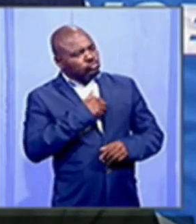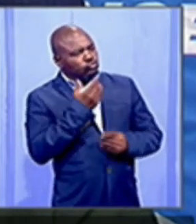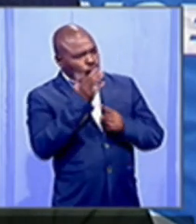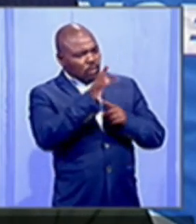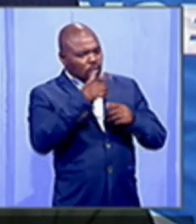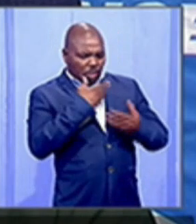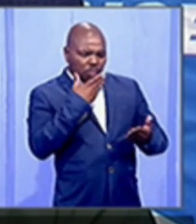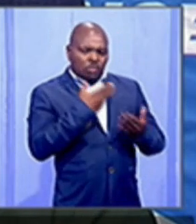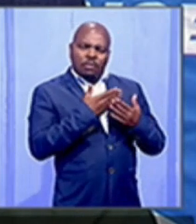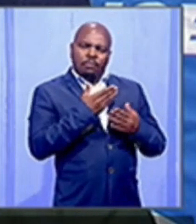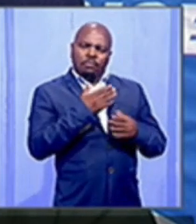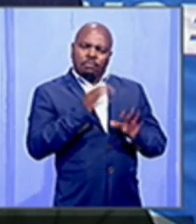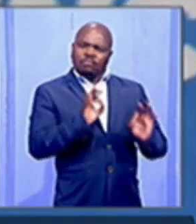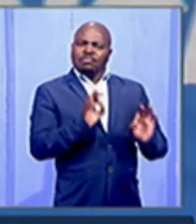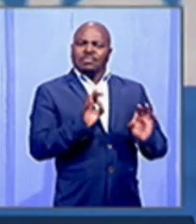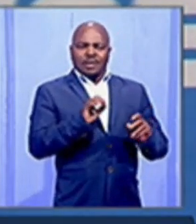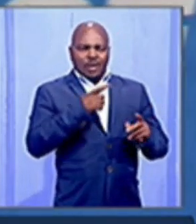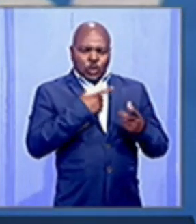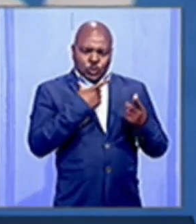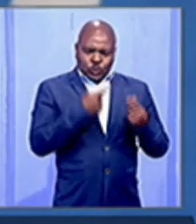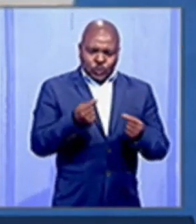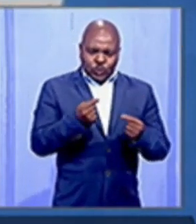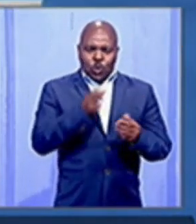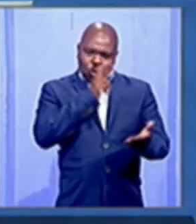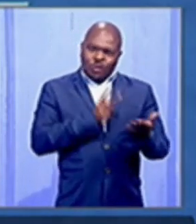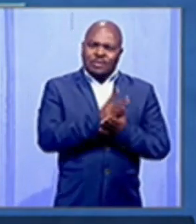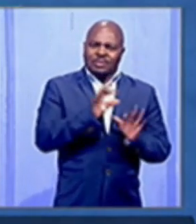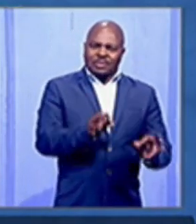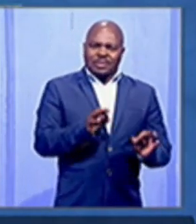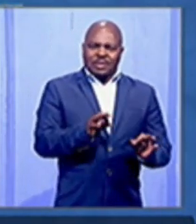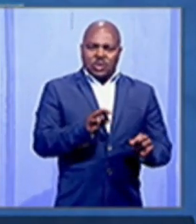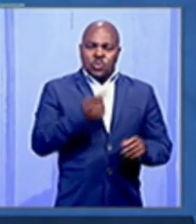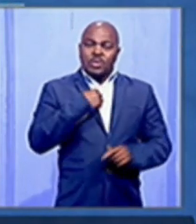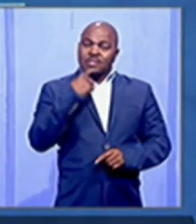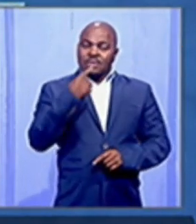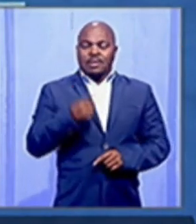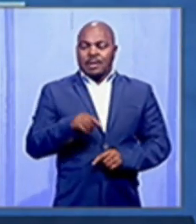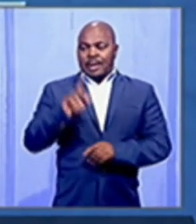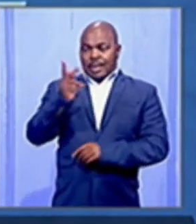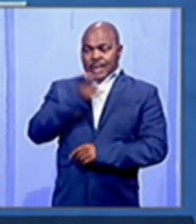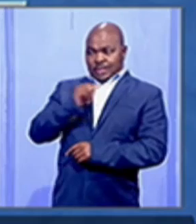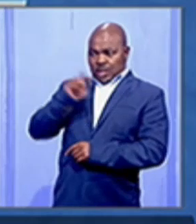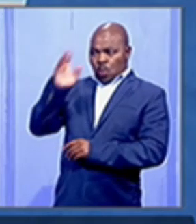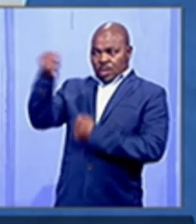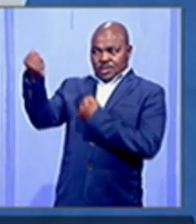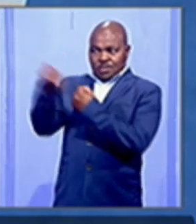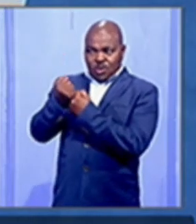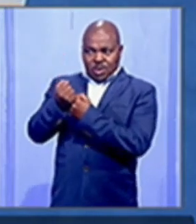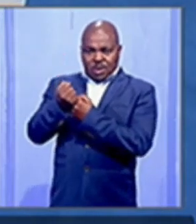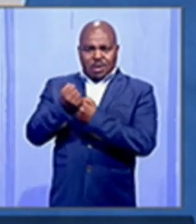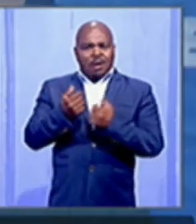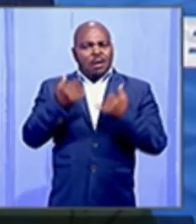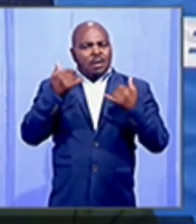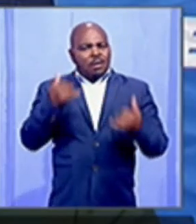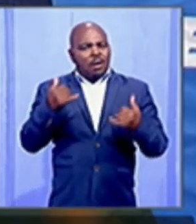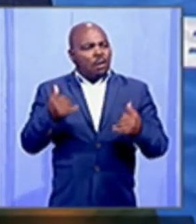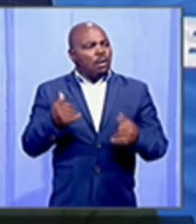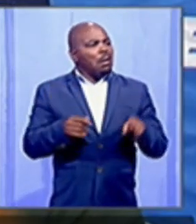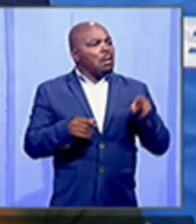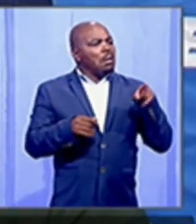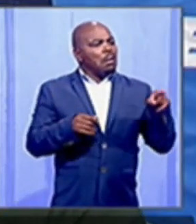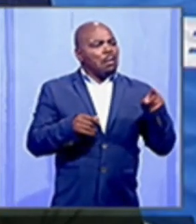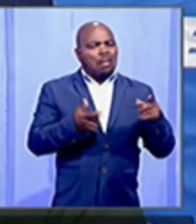we are going to do something and we do it. We said we're going to support in KZN. We did. And it cannot be that we are doing that. On the other end,